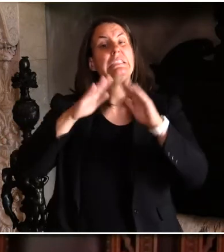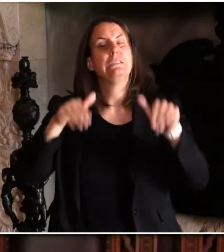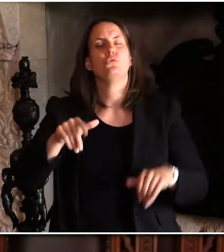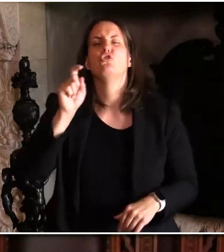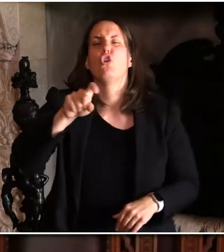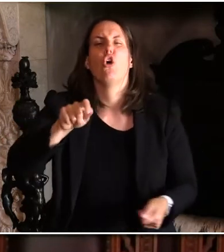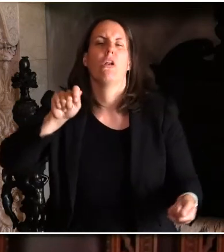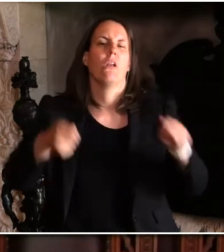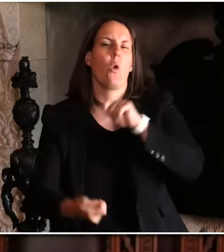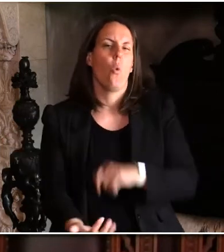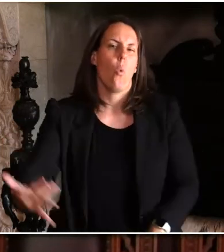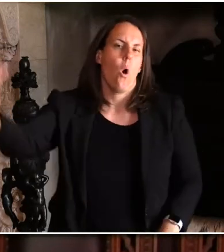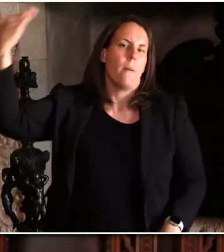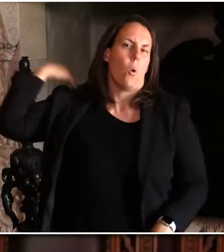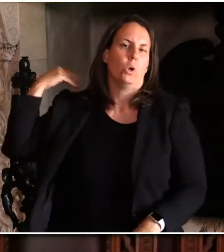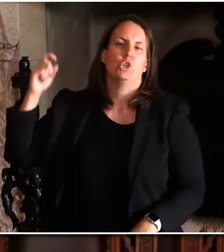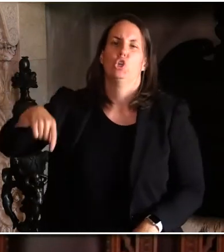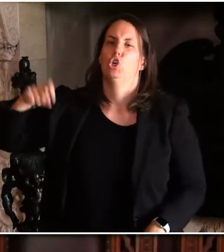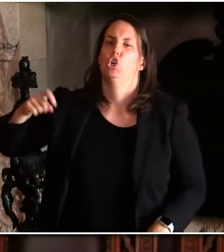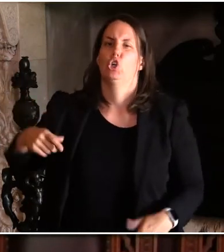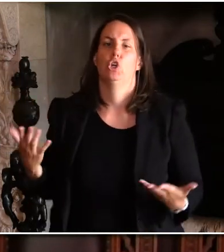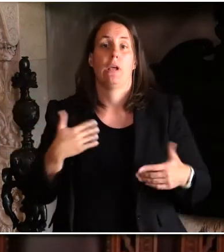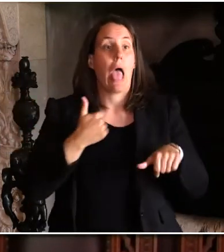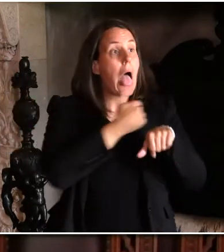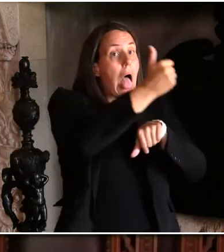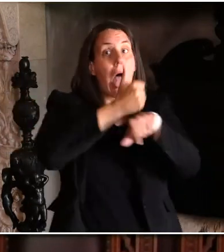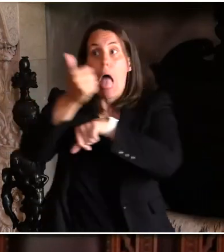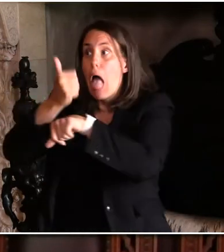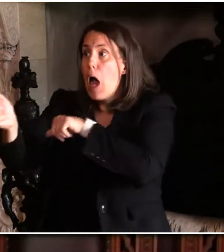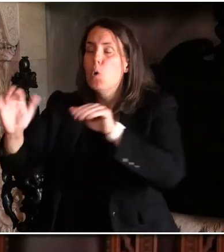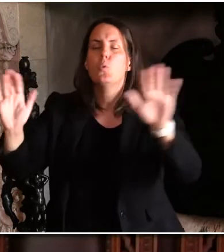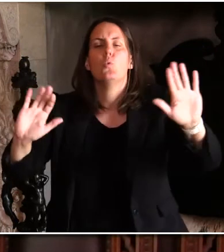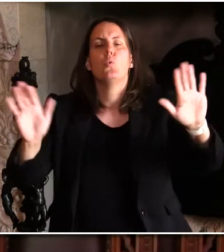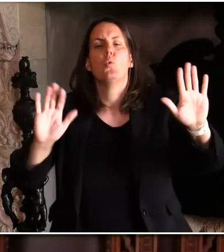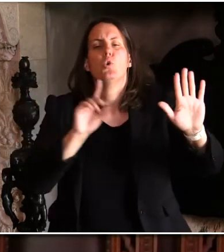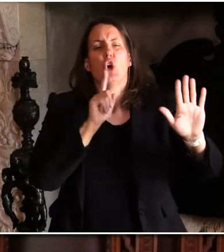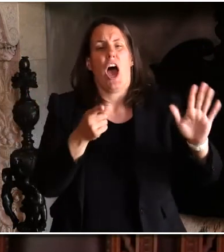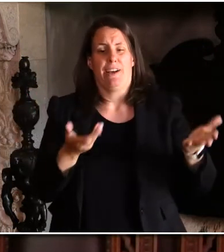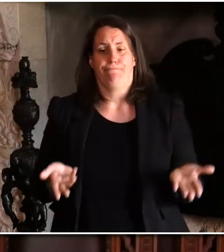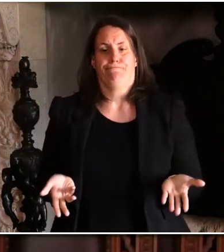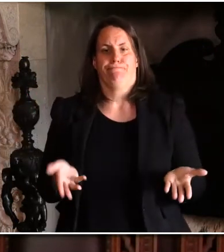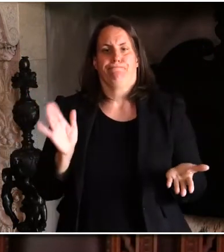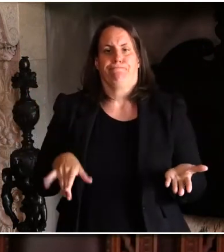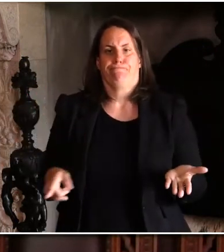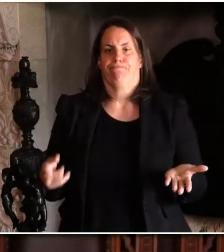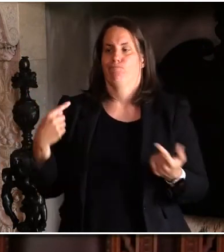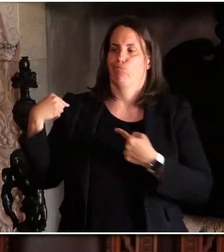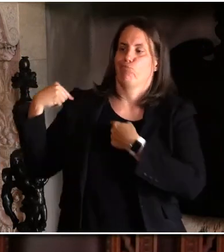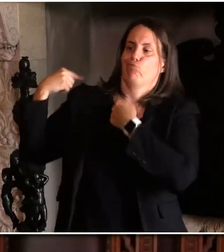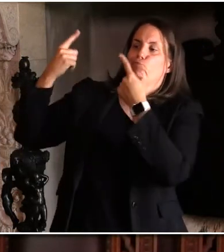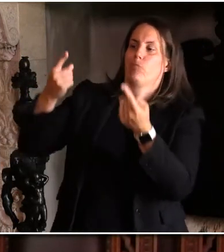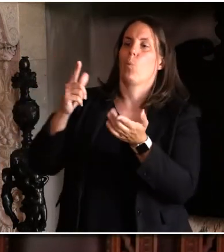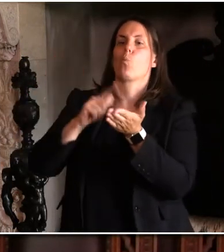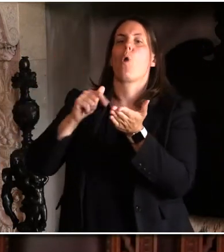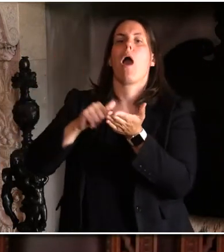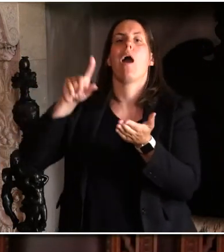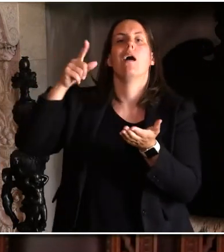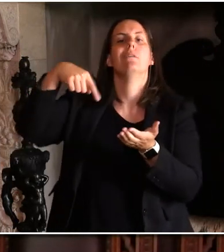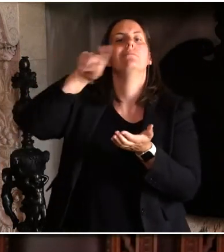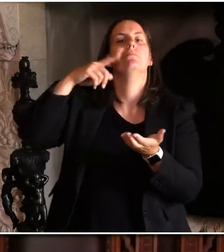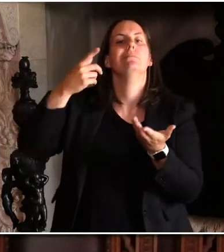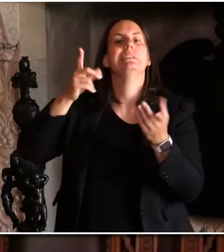excuse. That has no meaning for someone that is waiting for an unemployment check. But we're doing the best we can, and we're hoping to